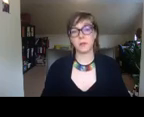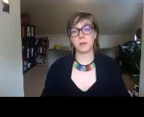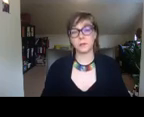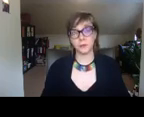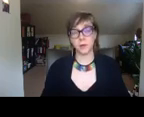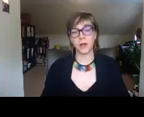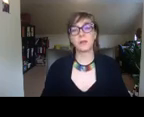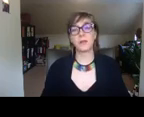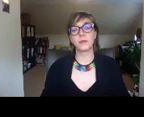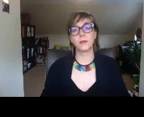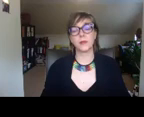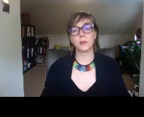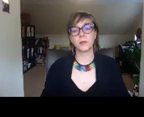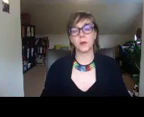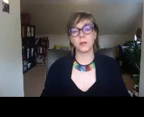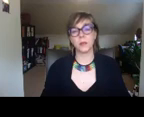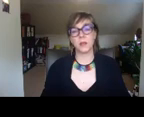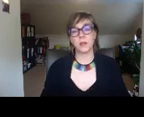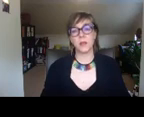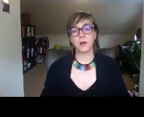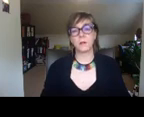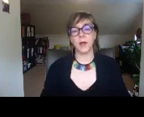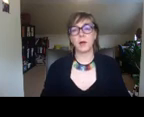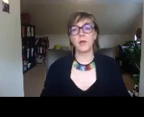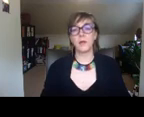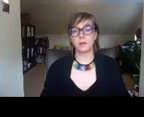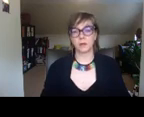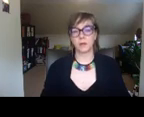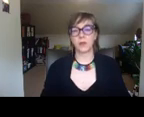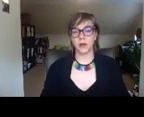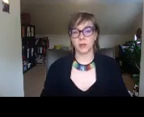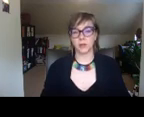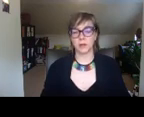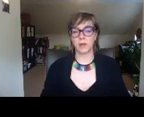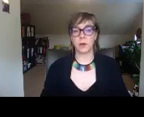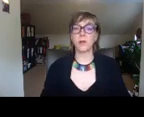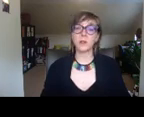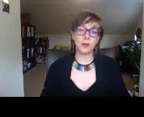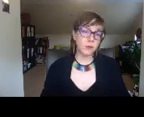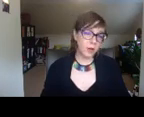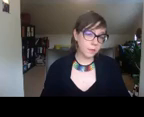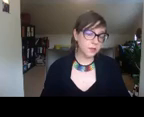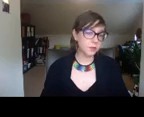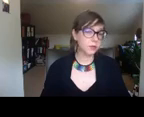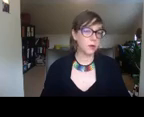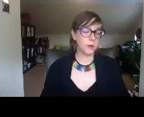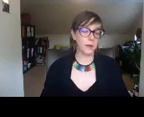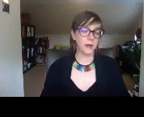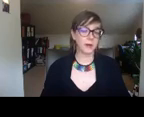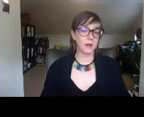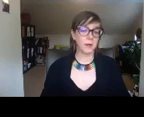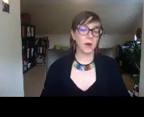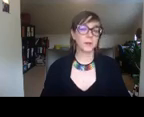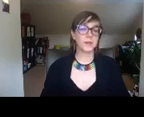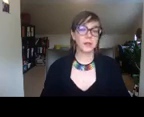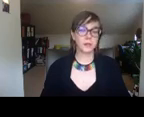we still do have, thankfully, available to us? How meaningful are those connections? Probably a lot of you have been slowly going back